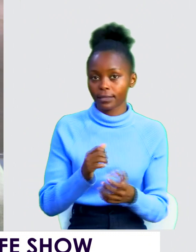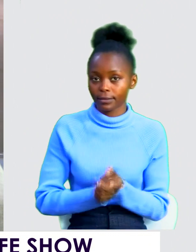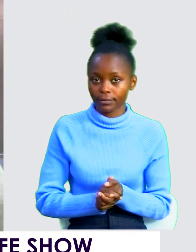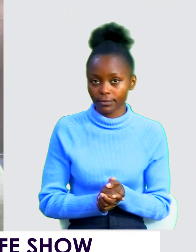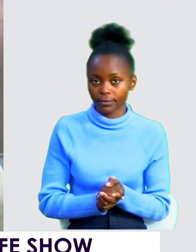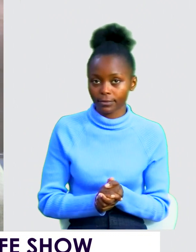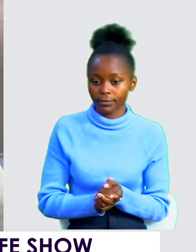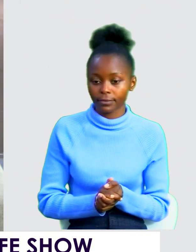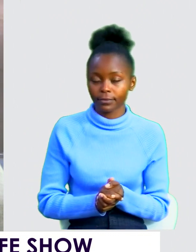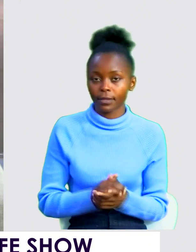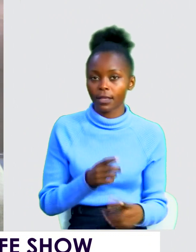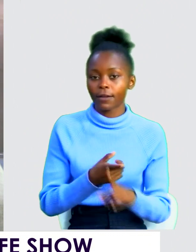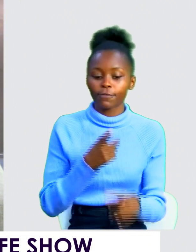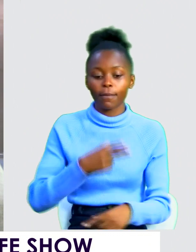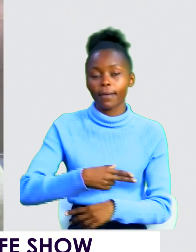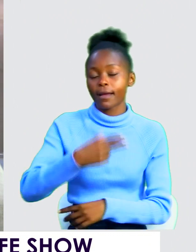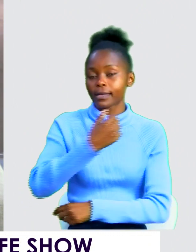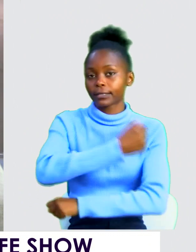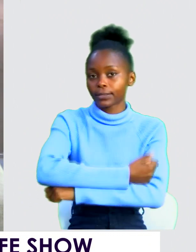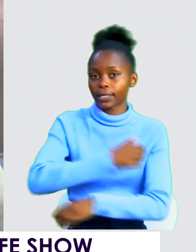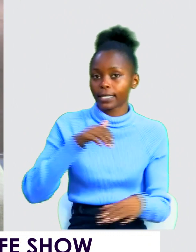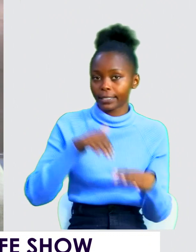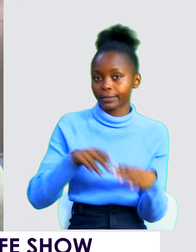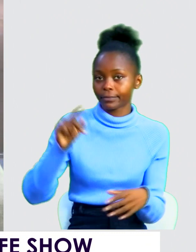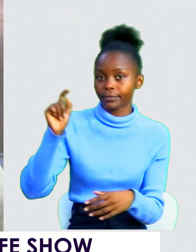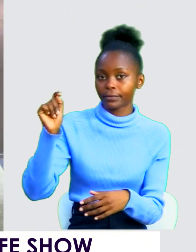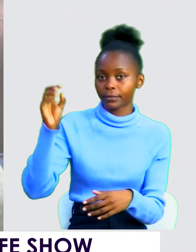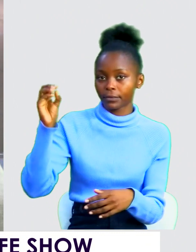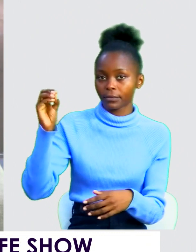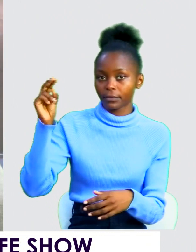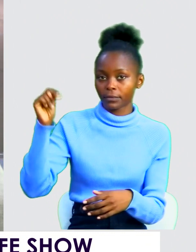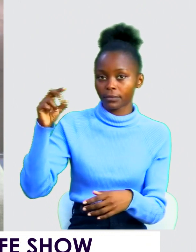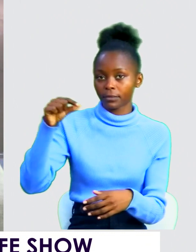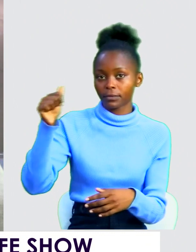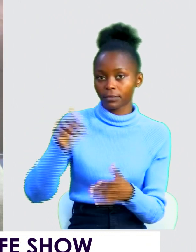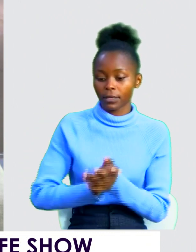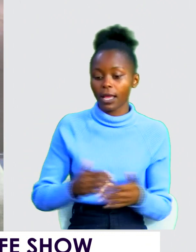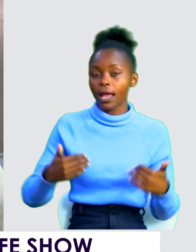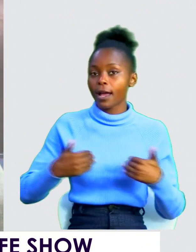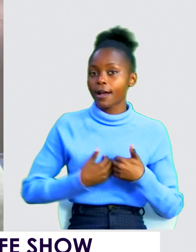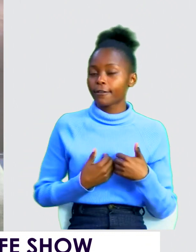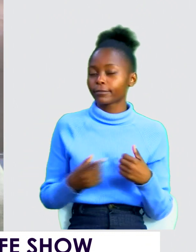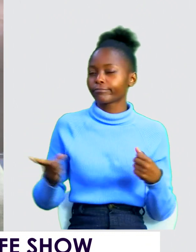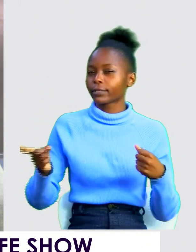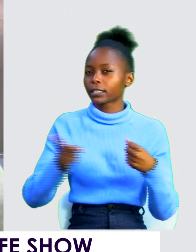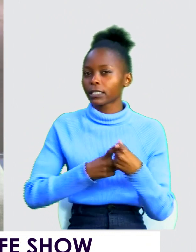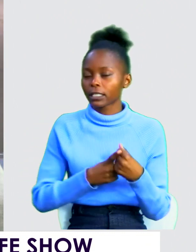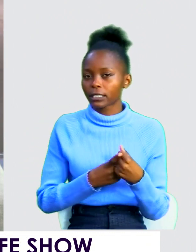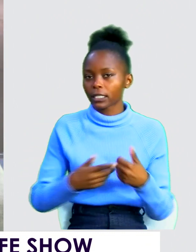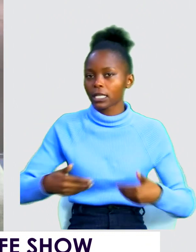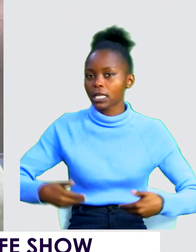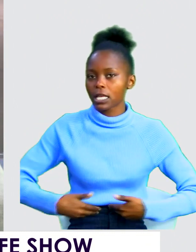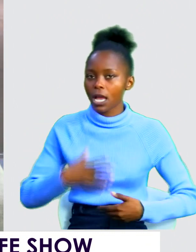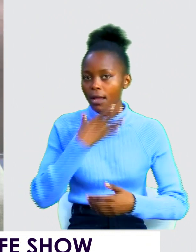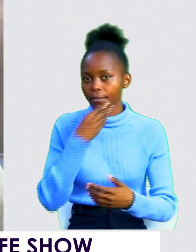in Tonga. There were 6 young boys, the oldest being